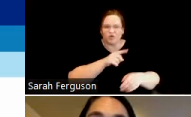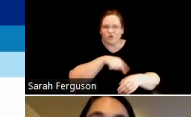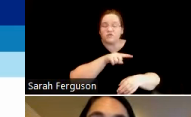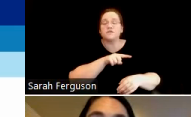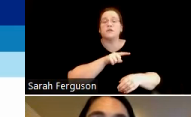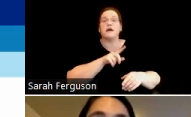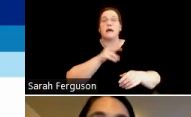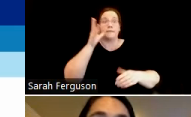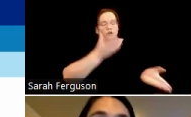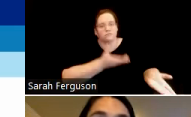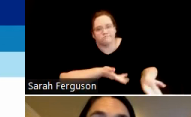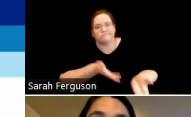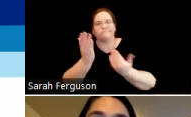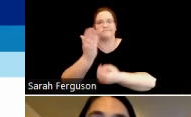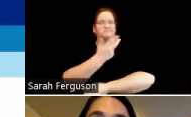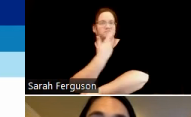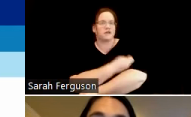vaccine sites to get vaccinated.